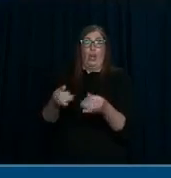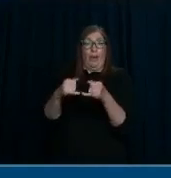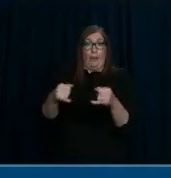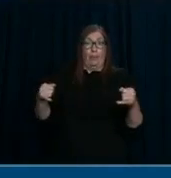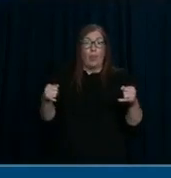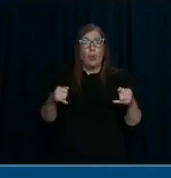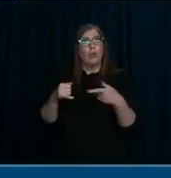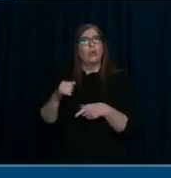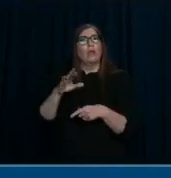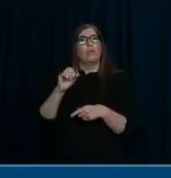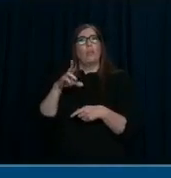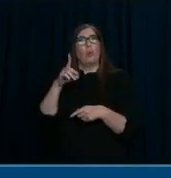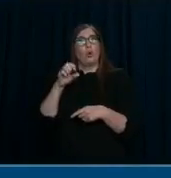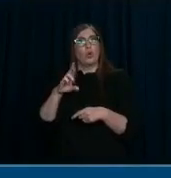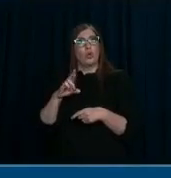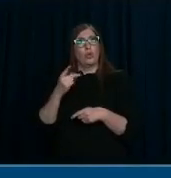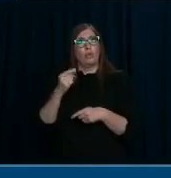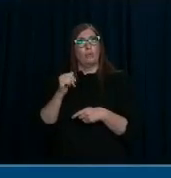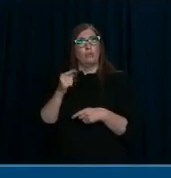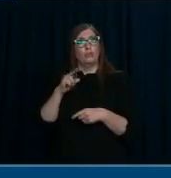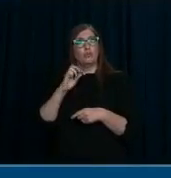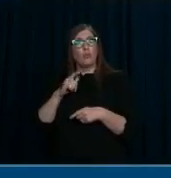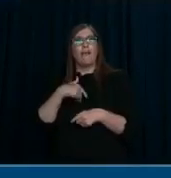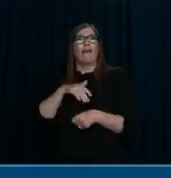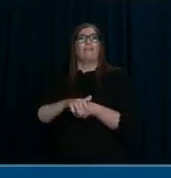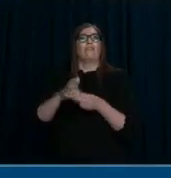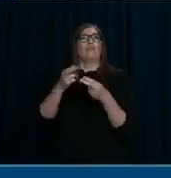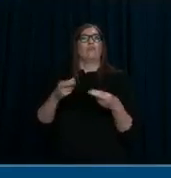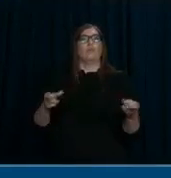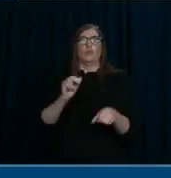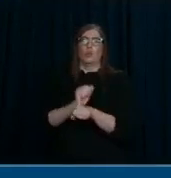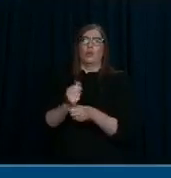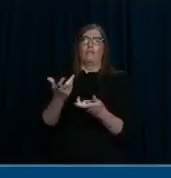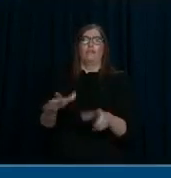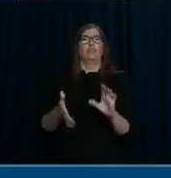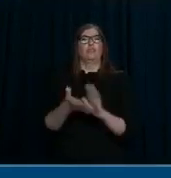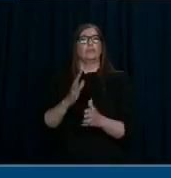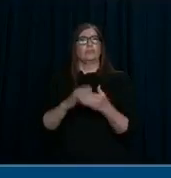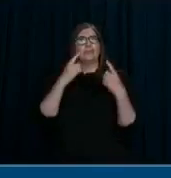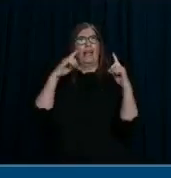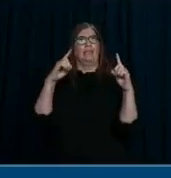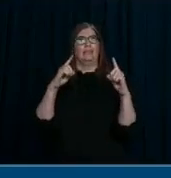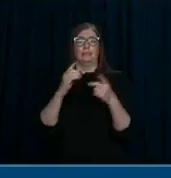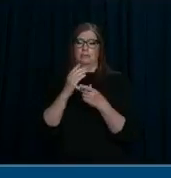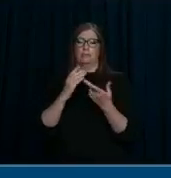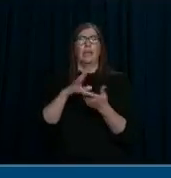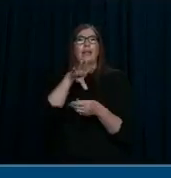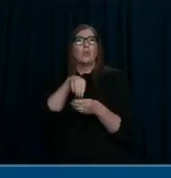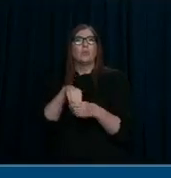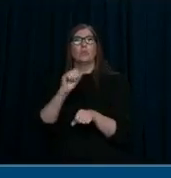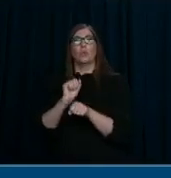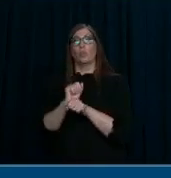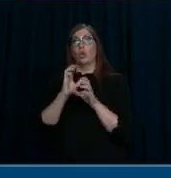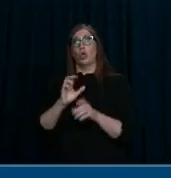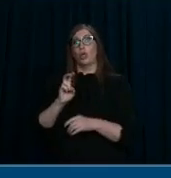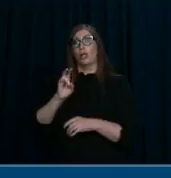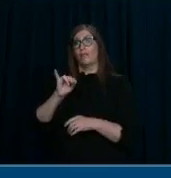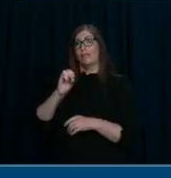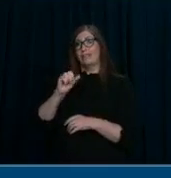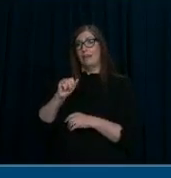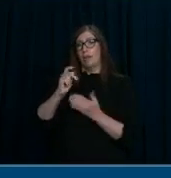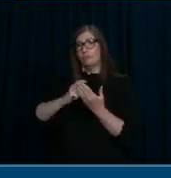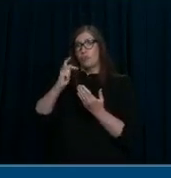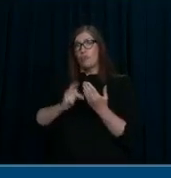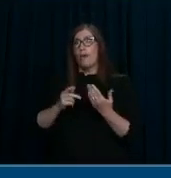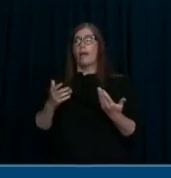so that Border Patrol agents have what they need to get the job done. It includes worker visa program so that we can